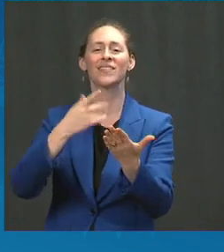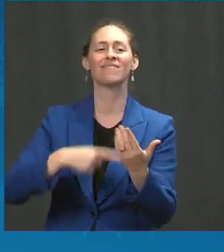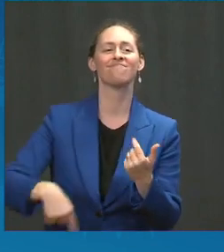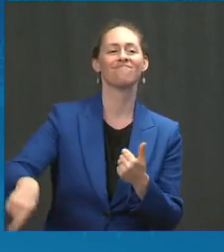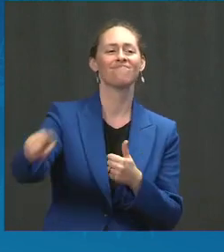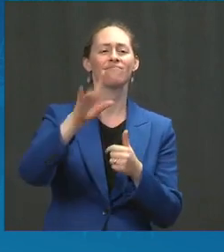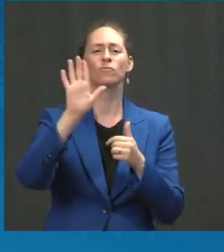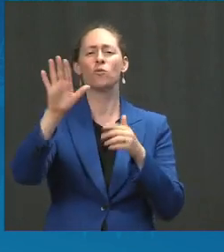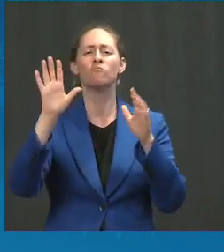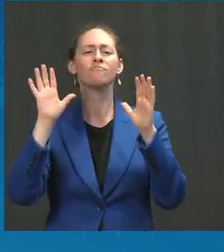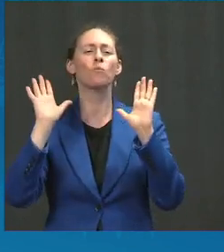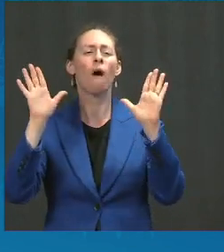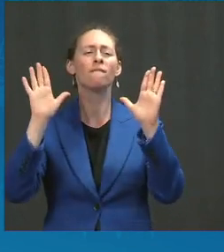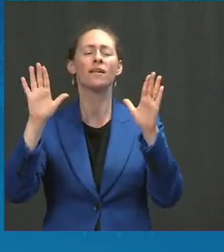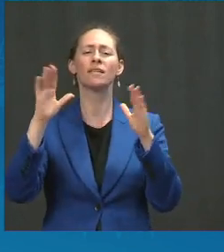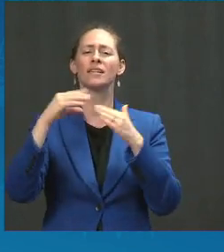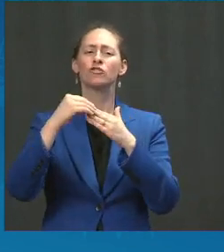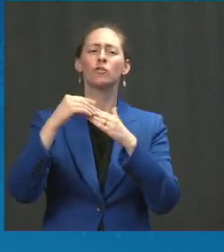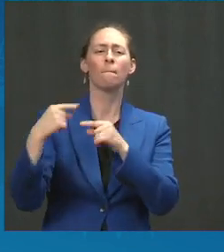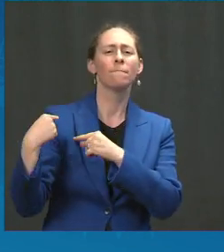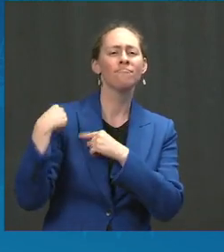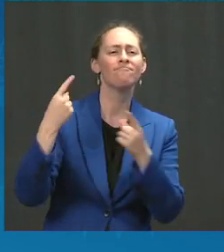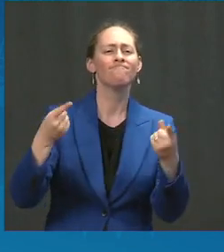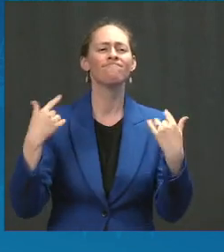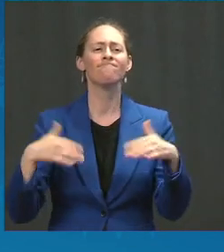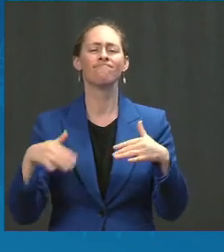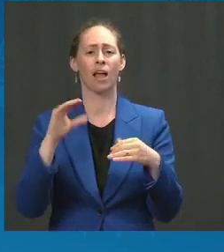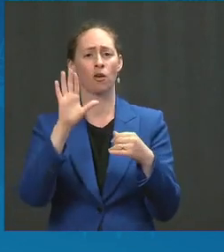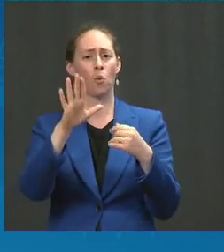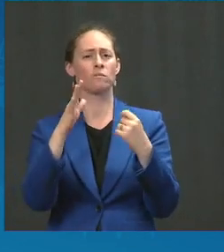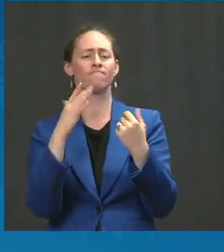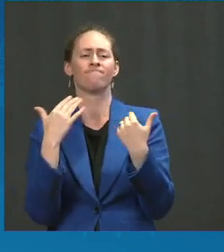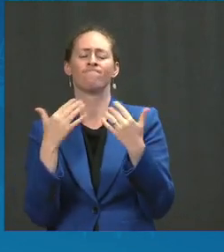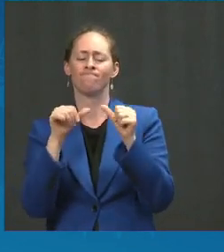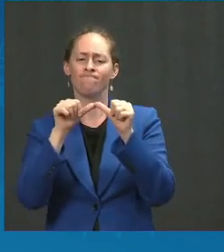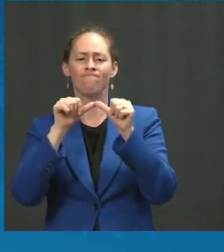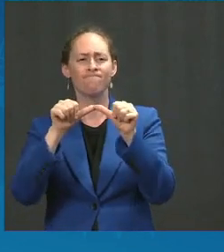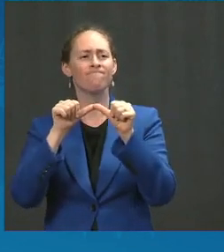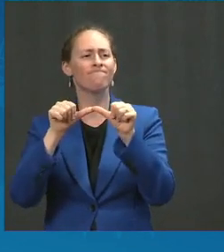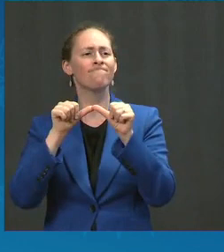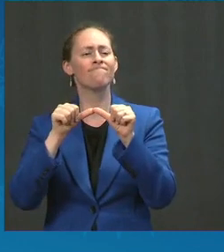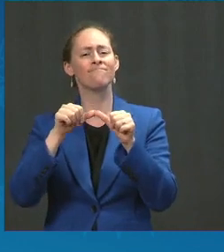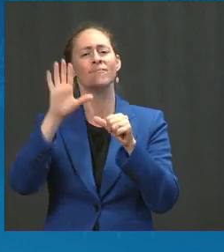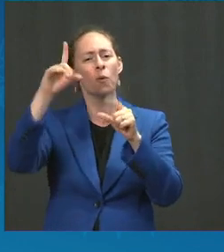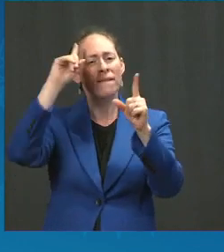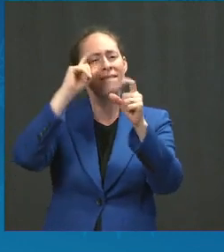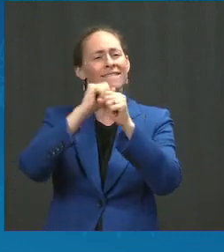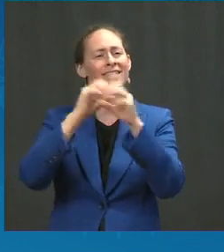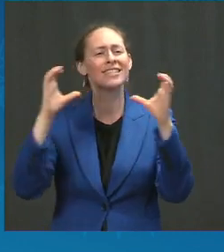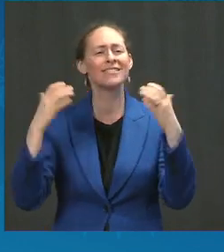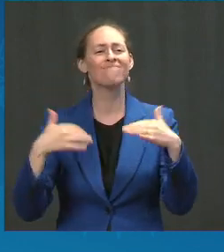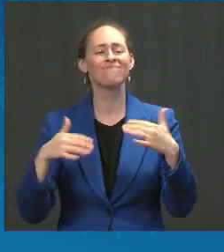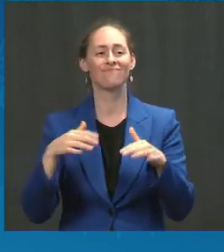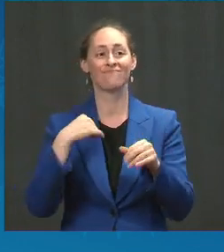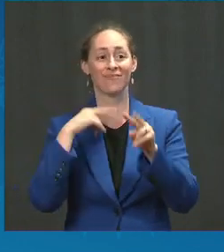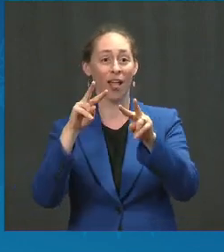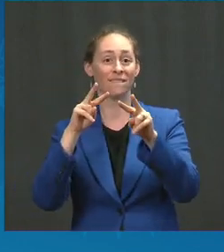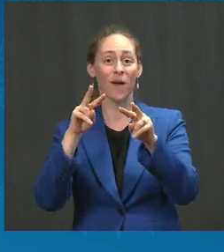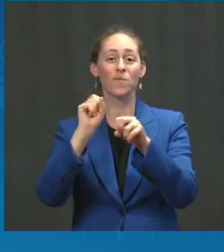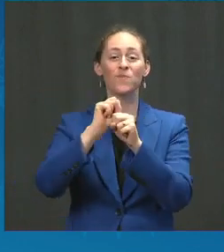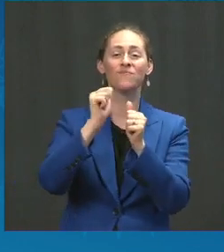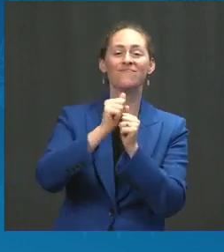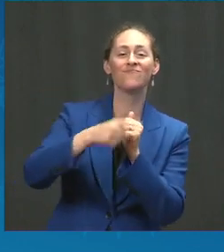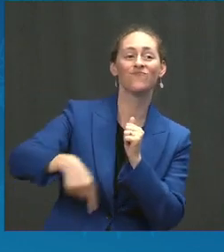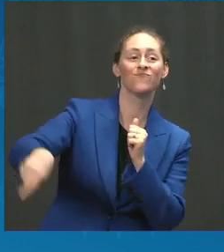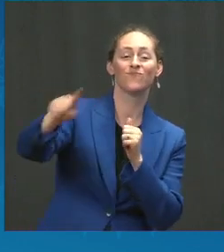leadership, for your courage, for your strength, for your vision. And I look forward to working with you as we go